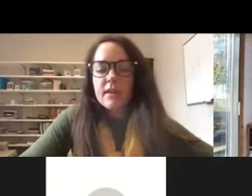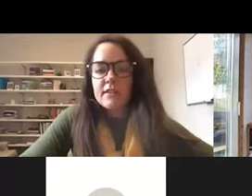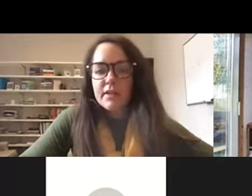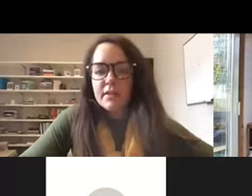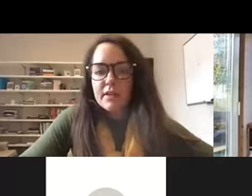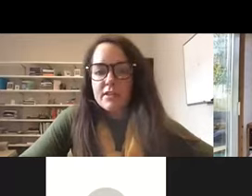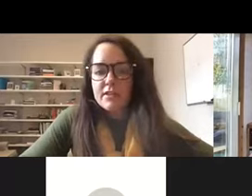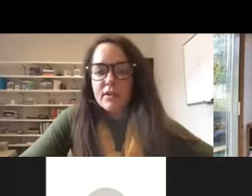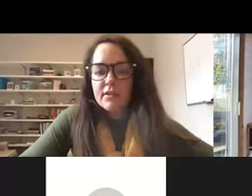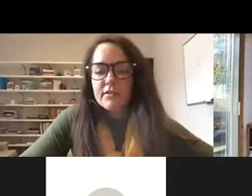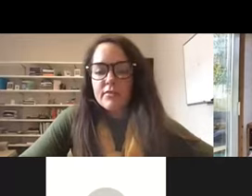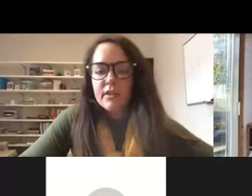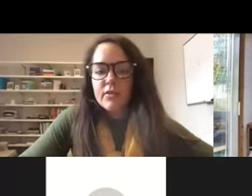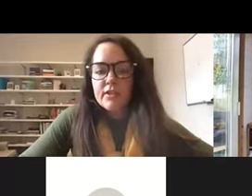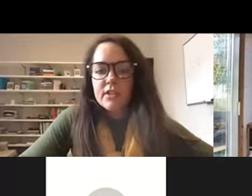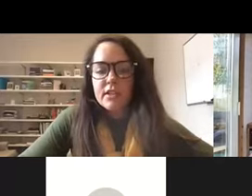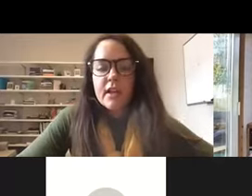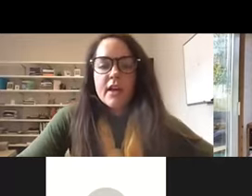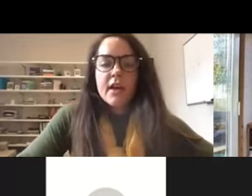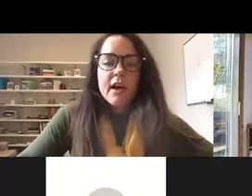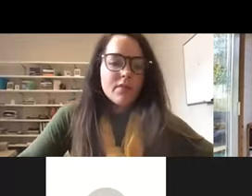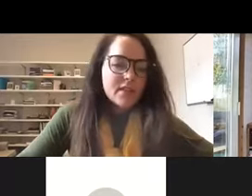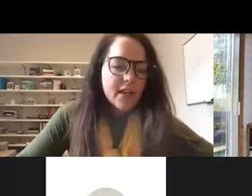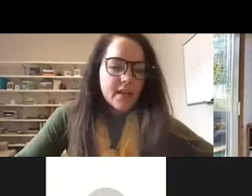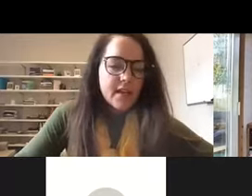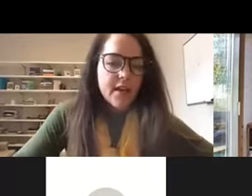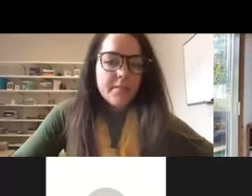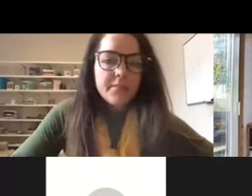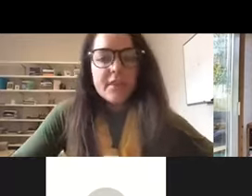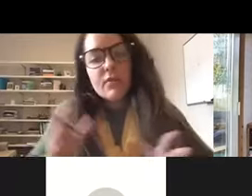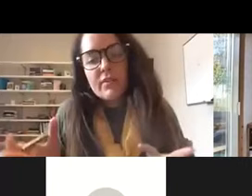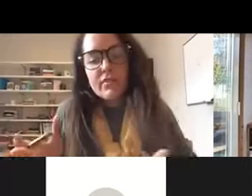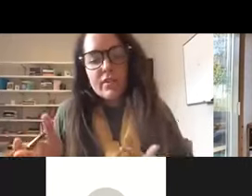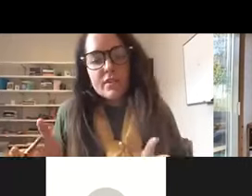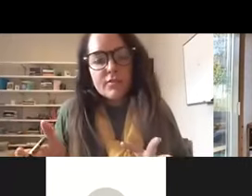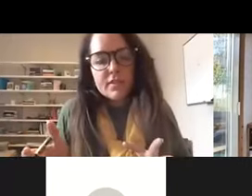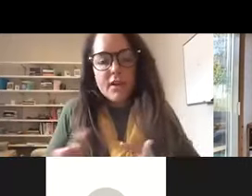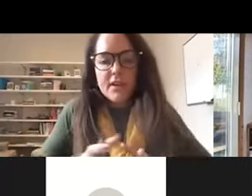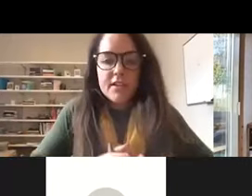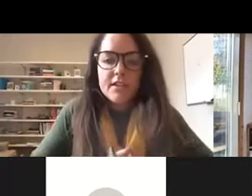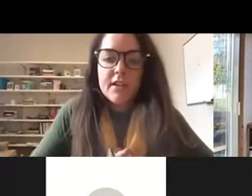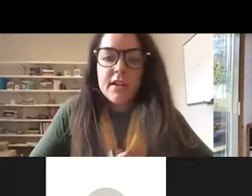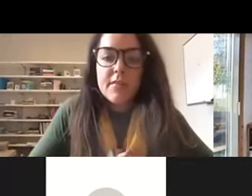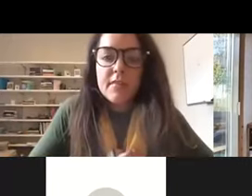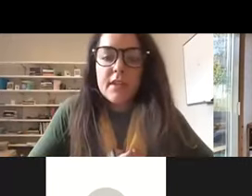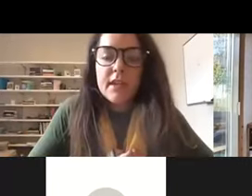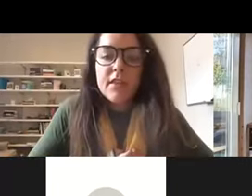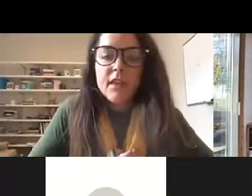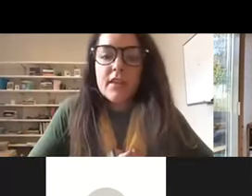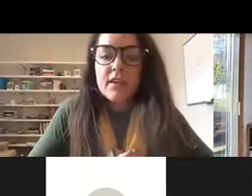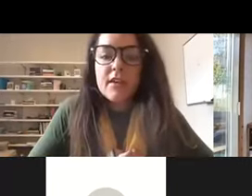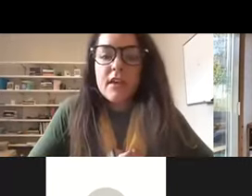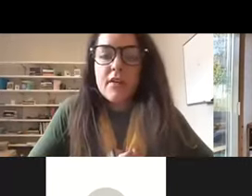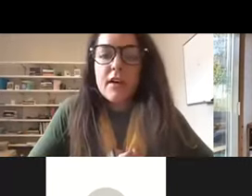Yeah, thanks very much, Ronald, for that question. I would say, first to respond that I